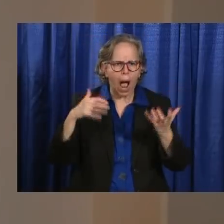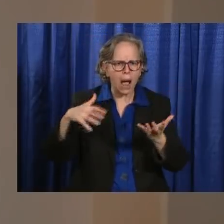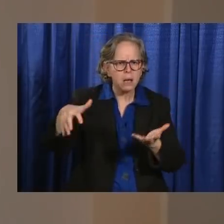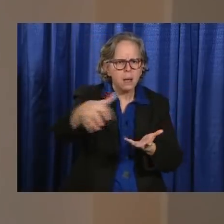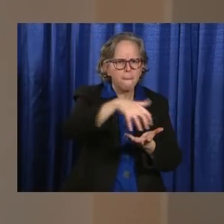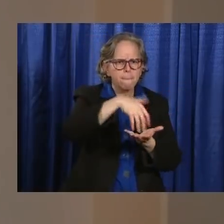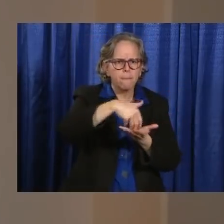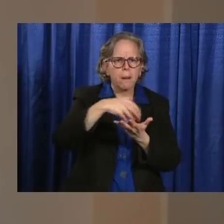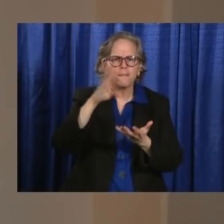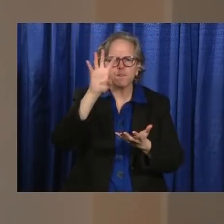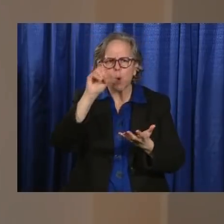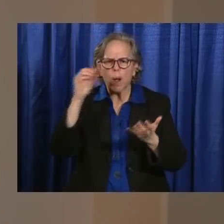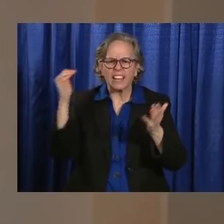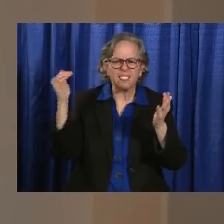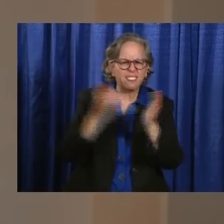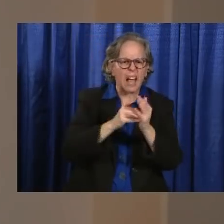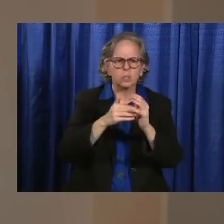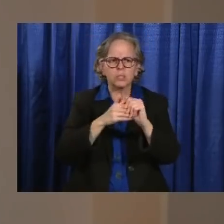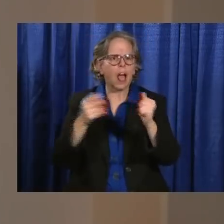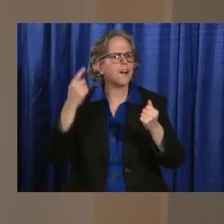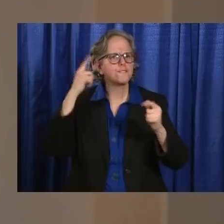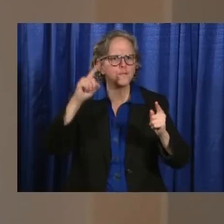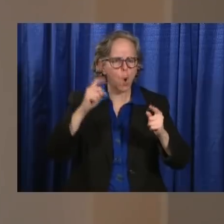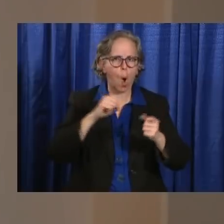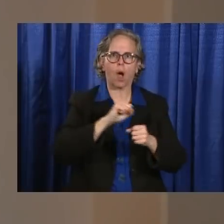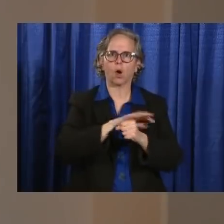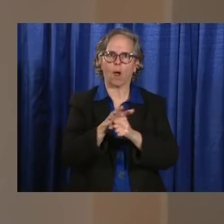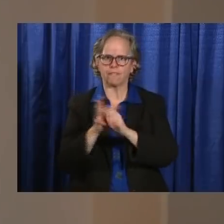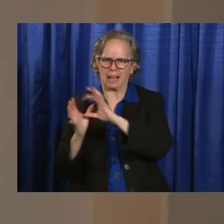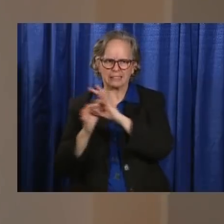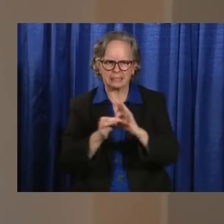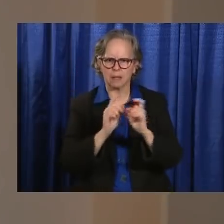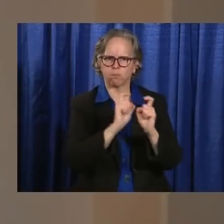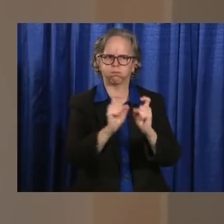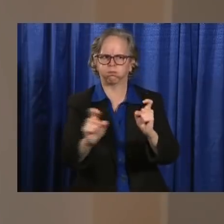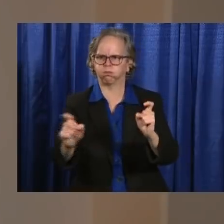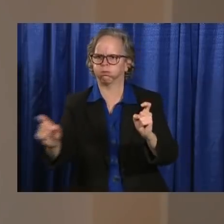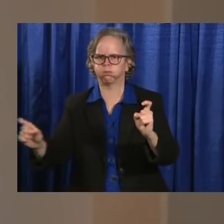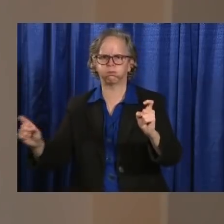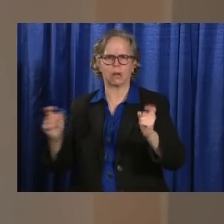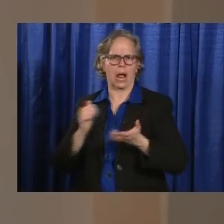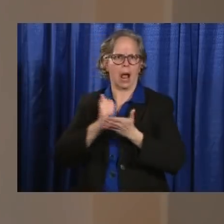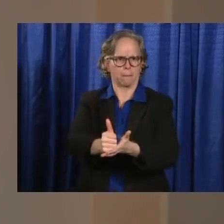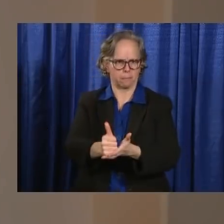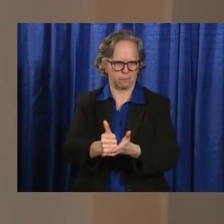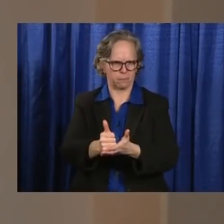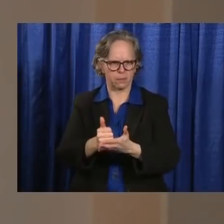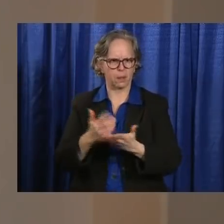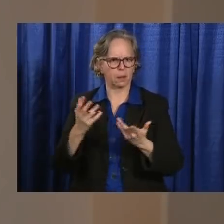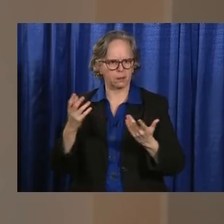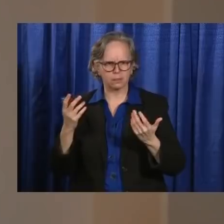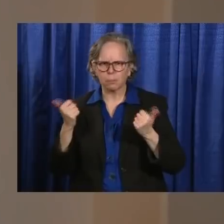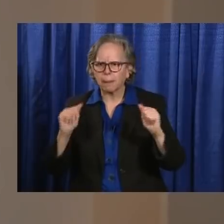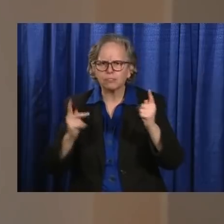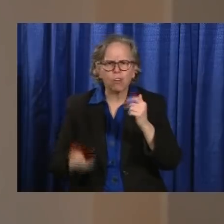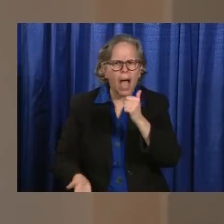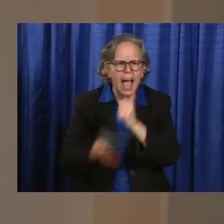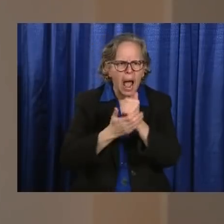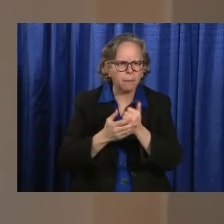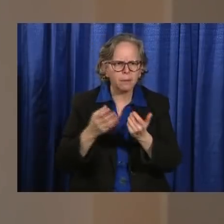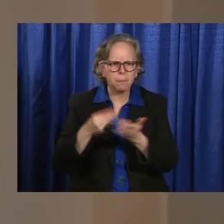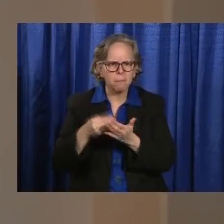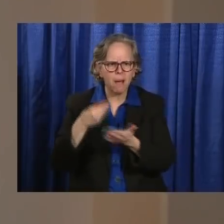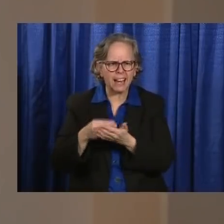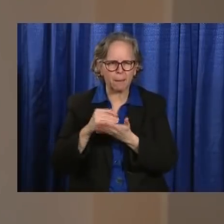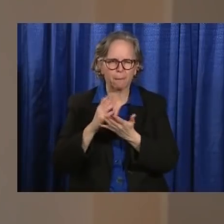of selfless things that people are doing to try to go out and help, be part of the solution.